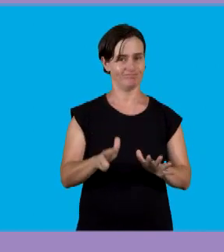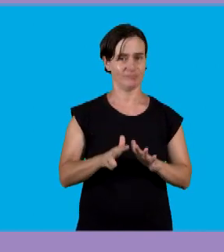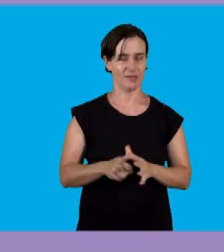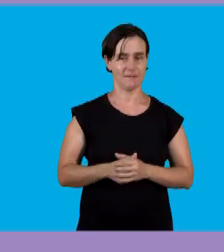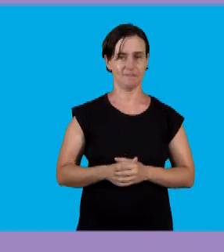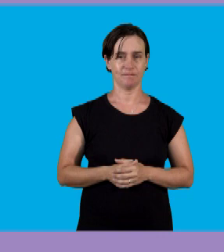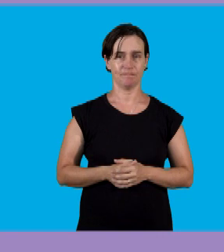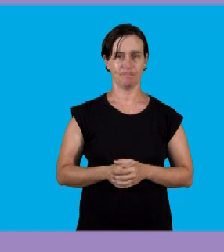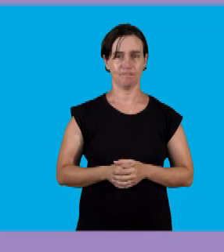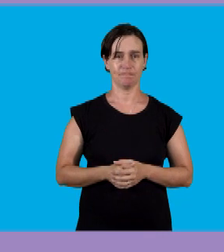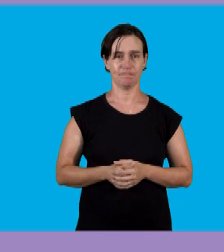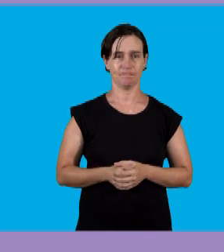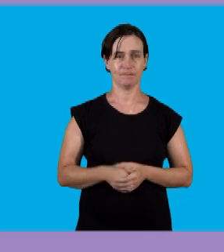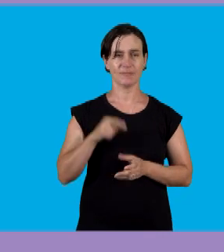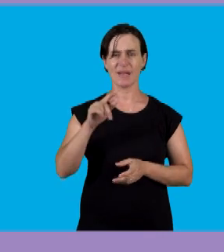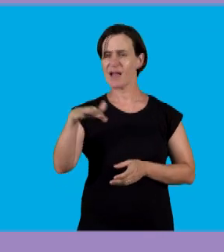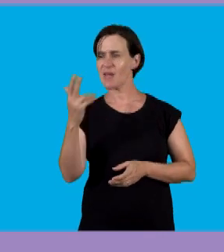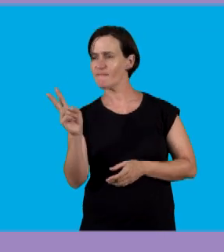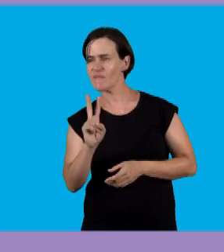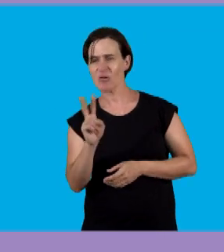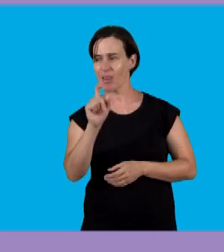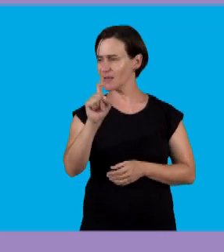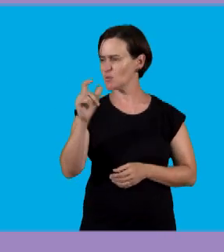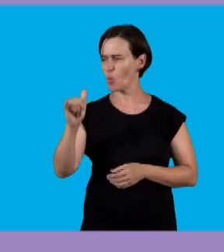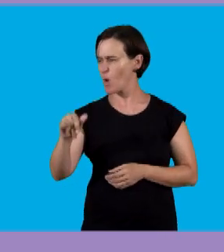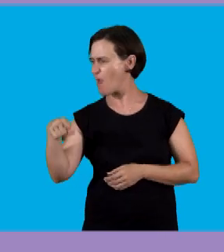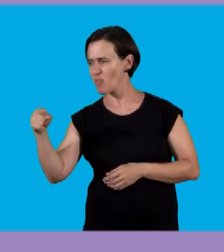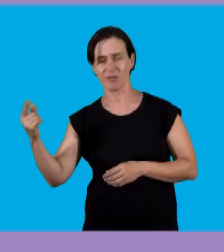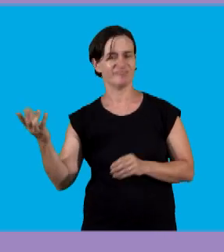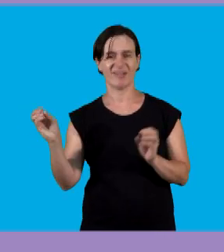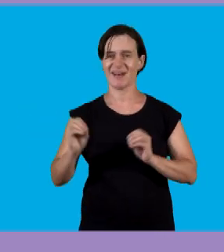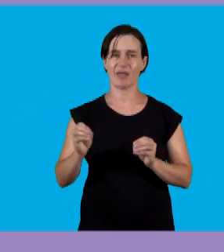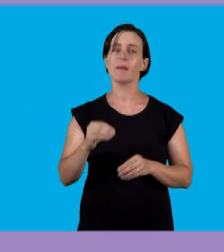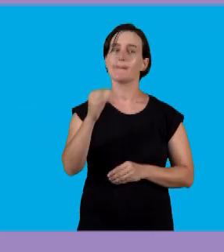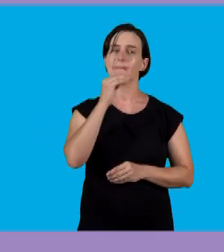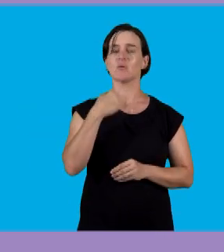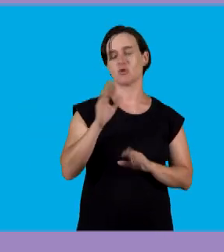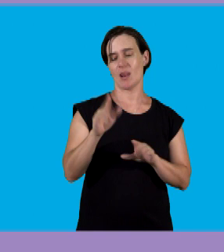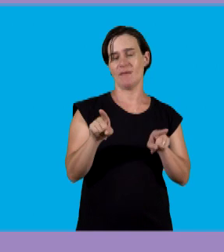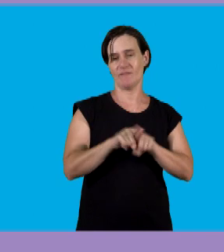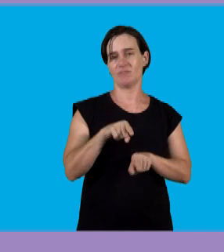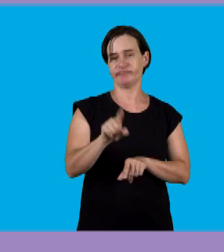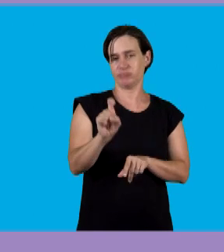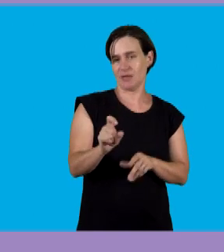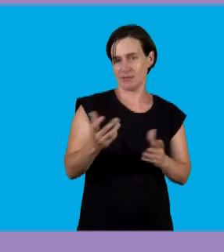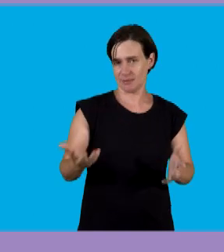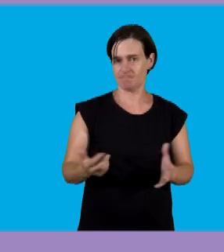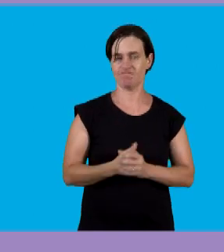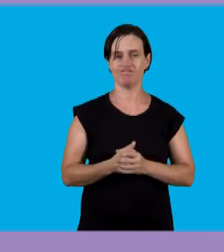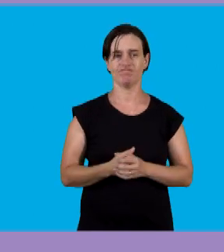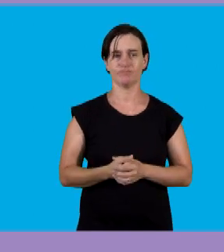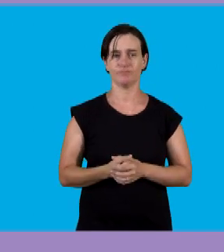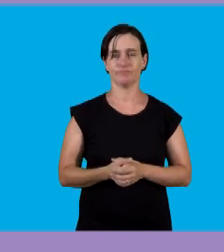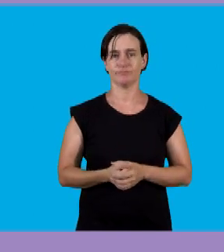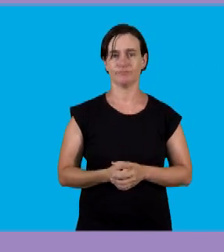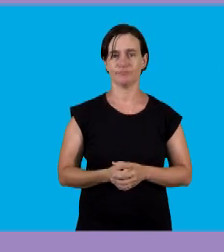is negative 18. And because there is no other variable there, then we are just going to keep that variable as it is.